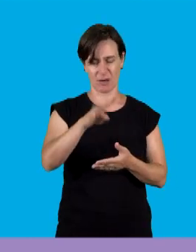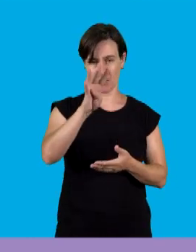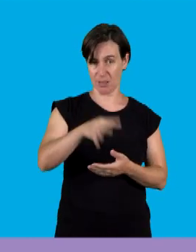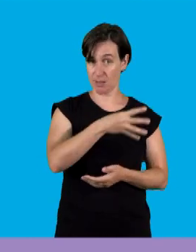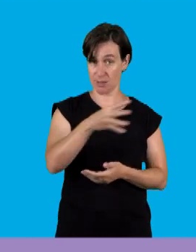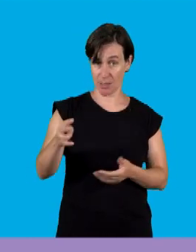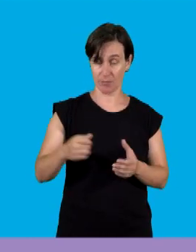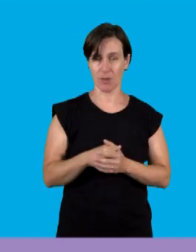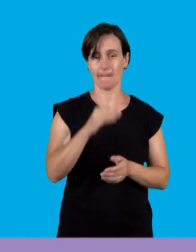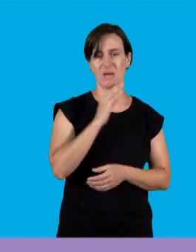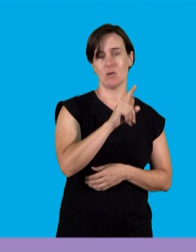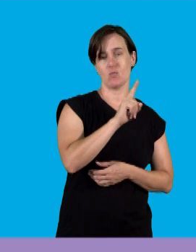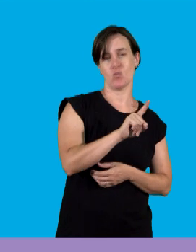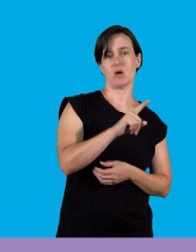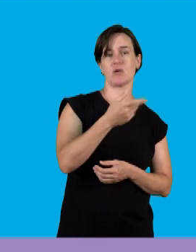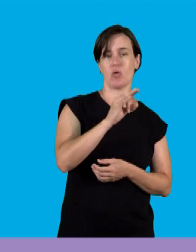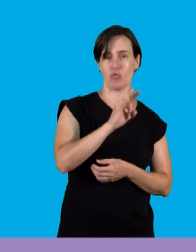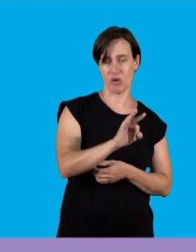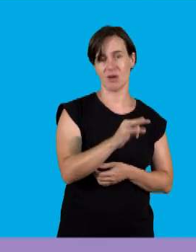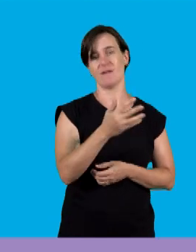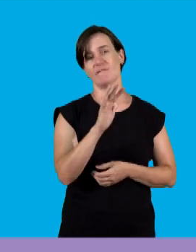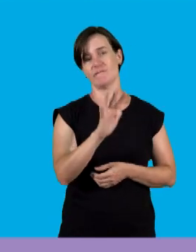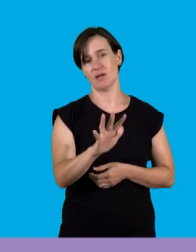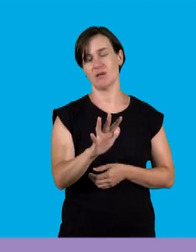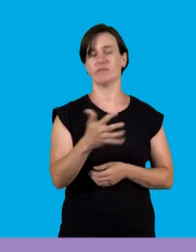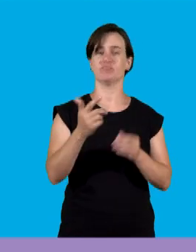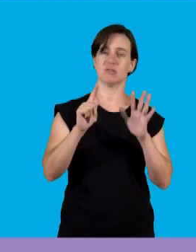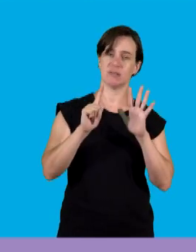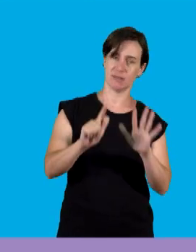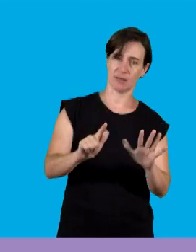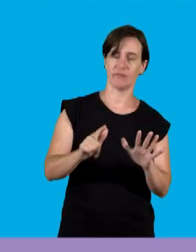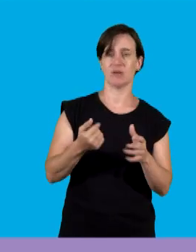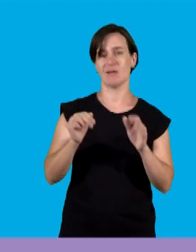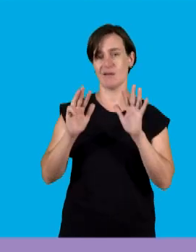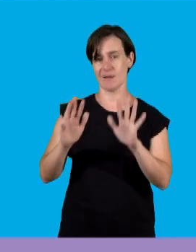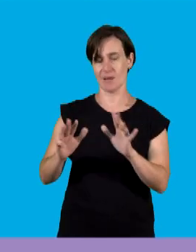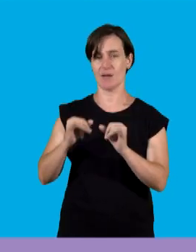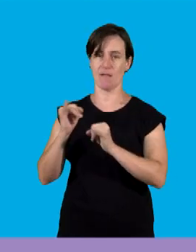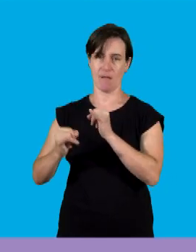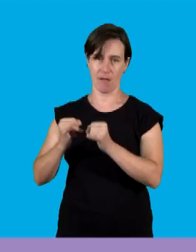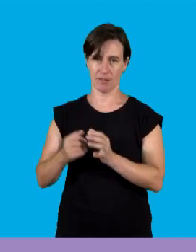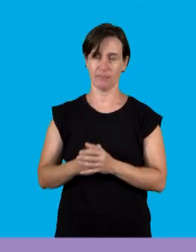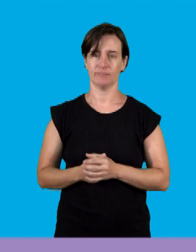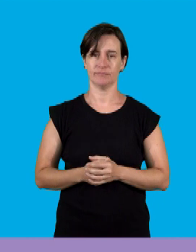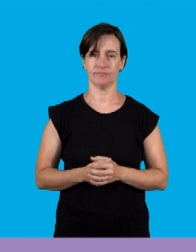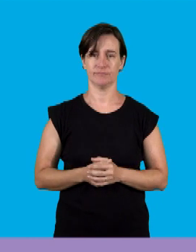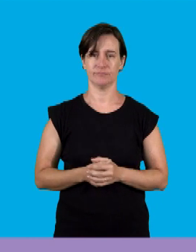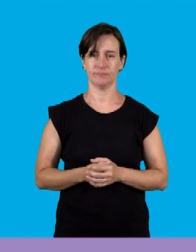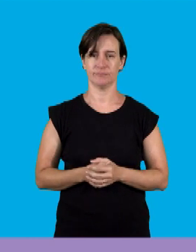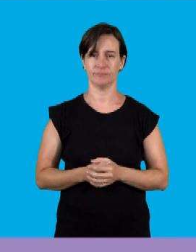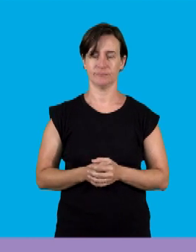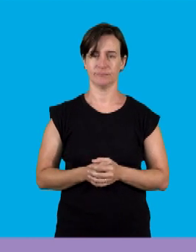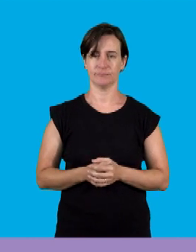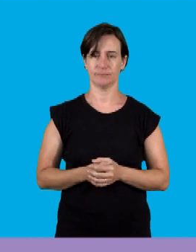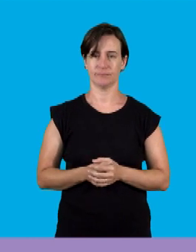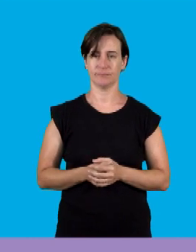them in our table, and that is going to be 1 and 3 and 5, 7, 9